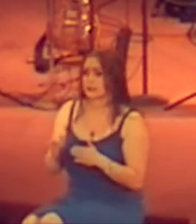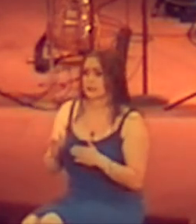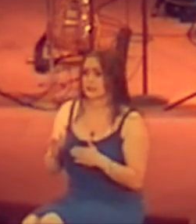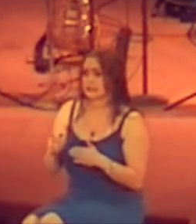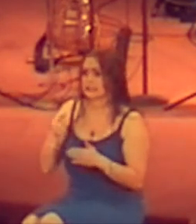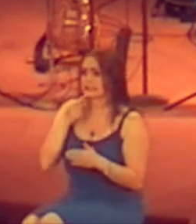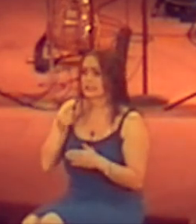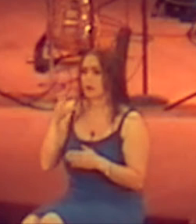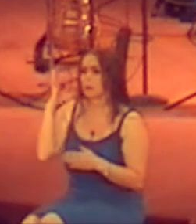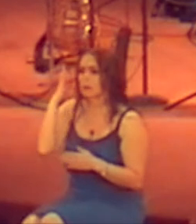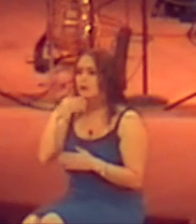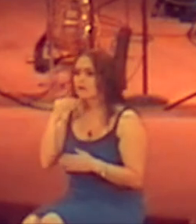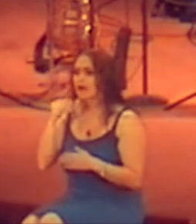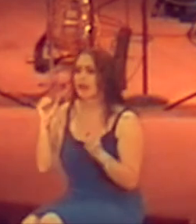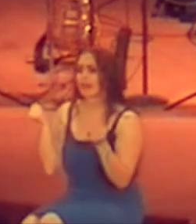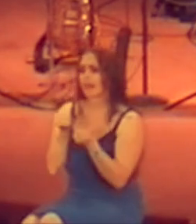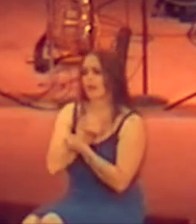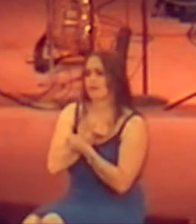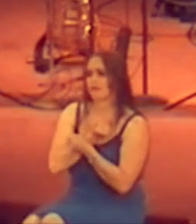it.